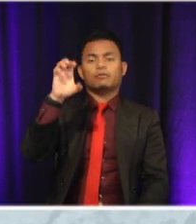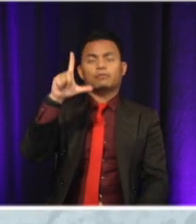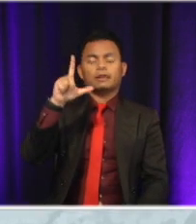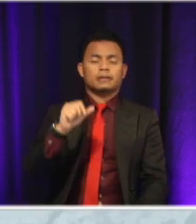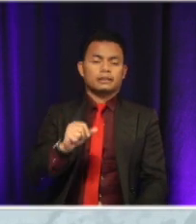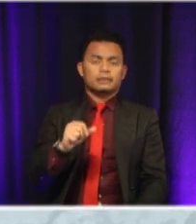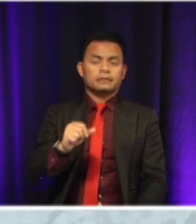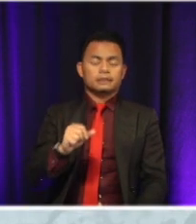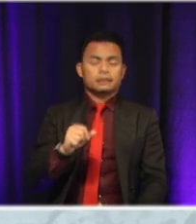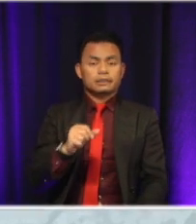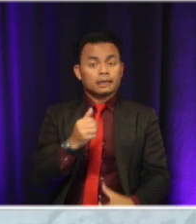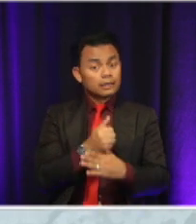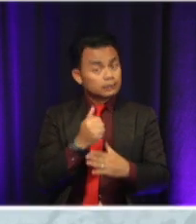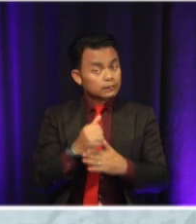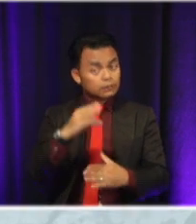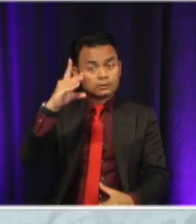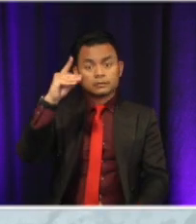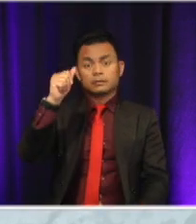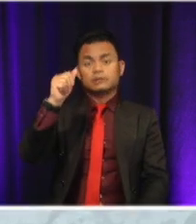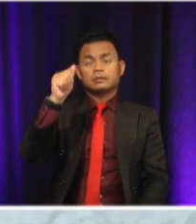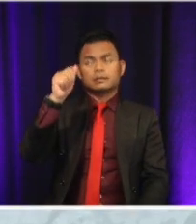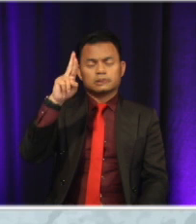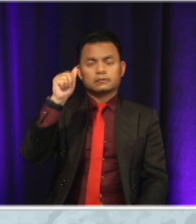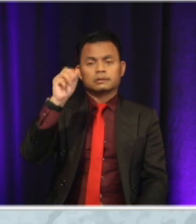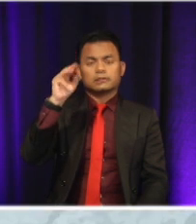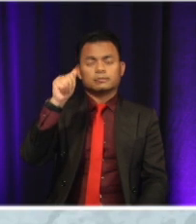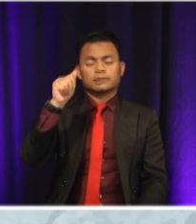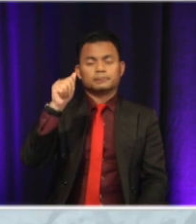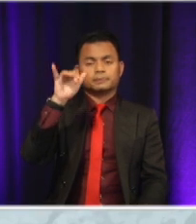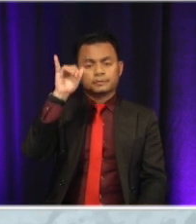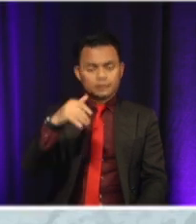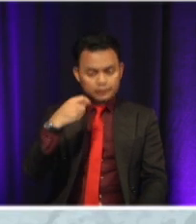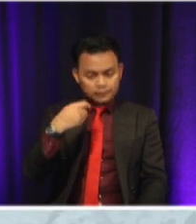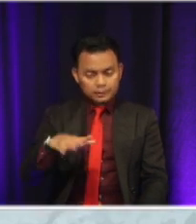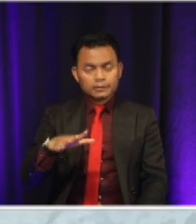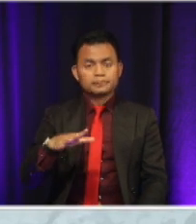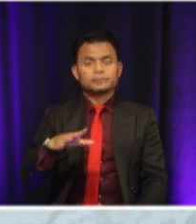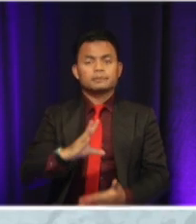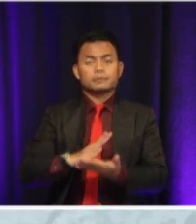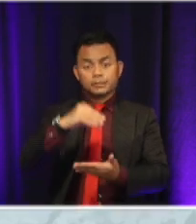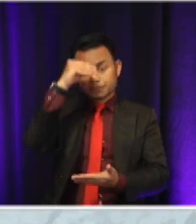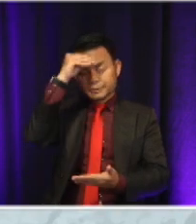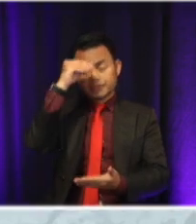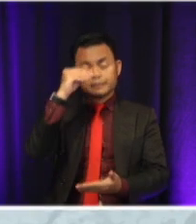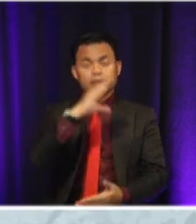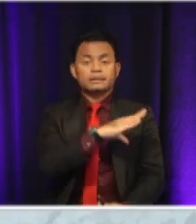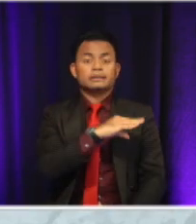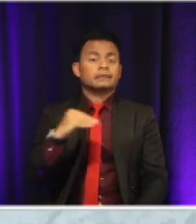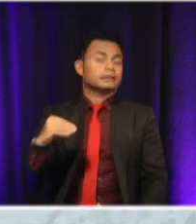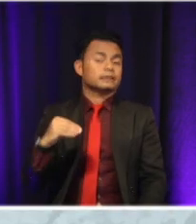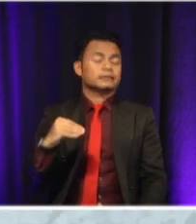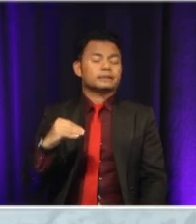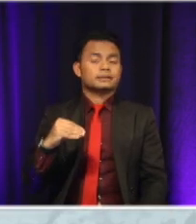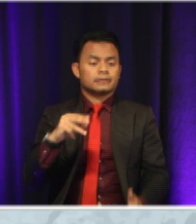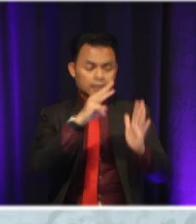selected and studied. Also, they would have done a thorough reading and analysis of all